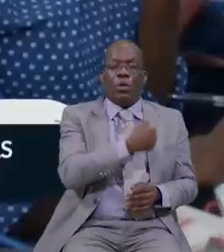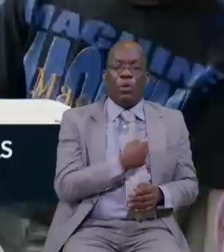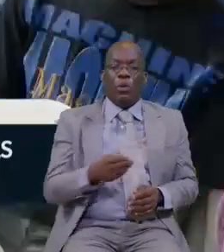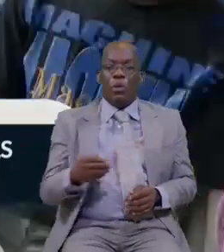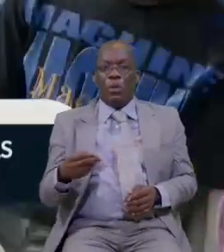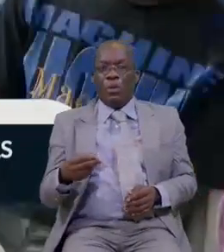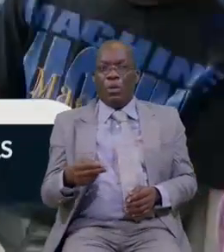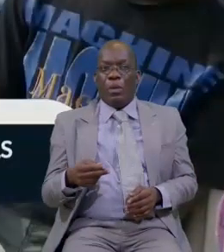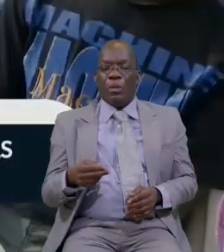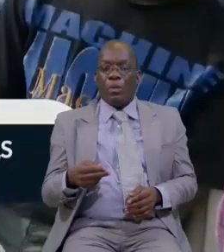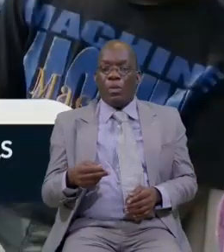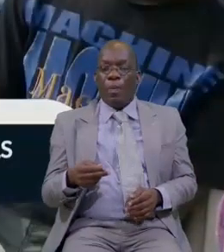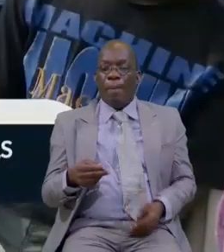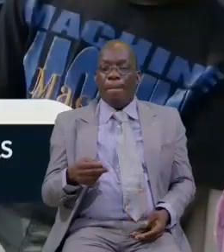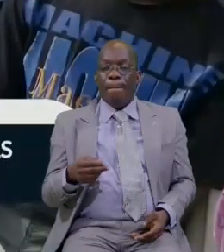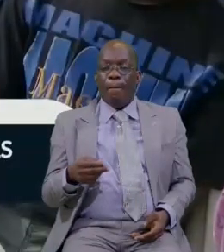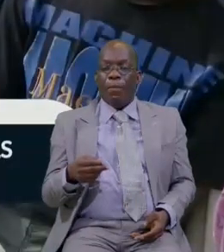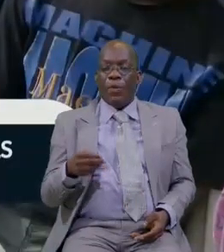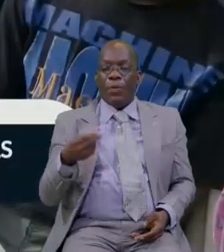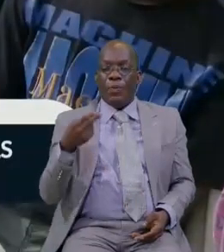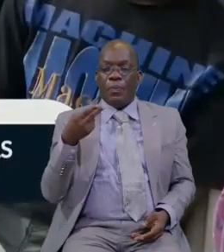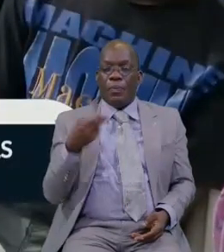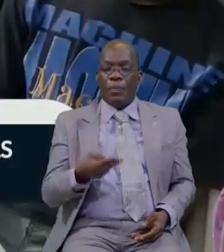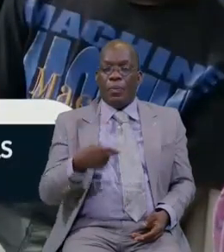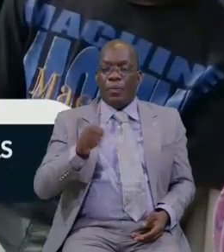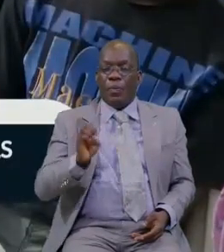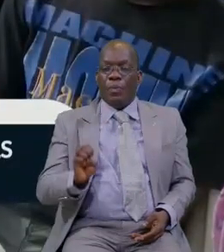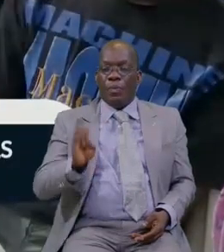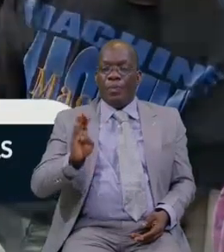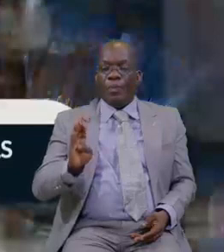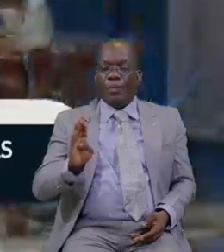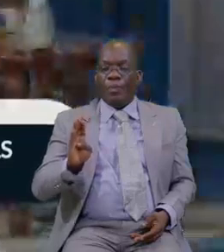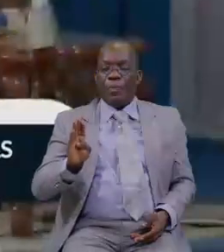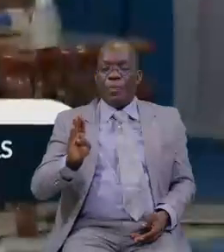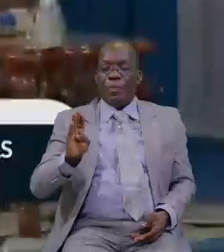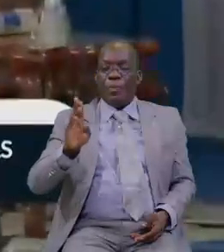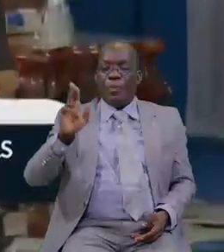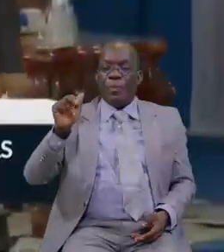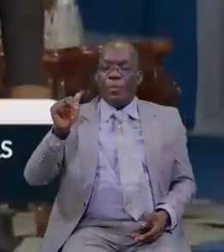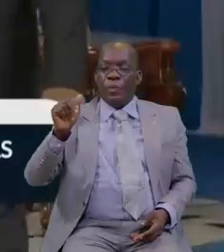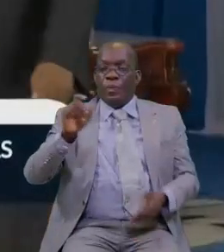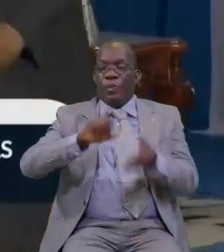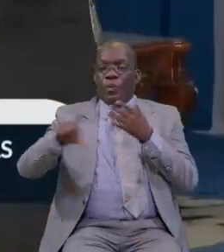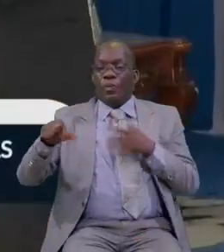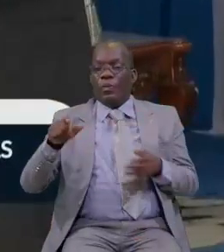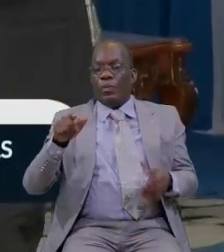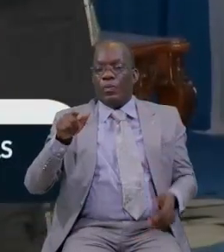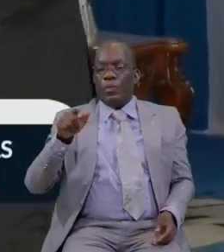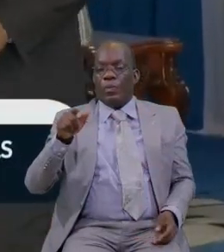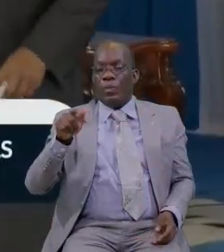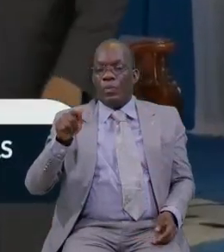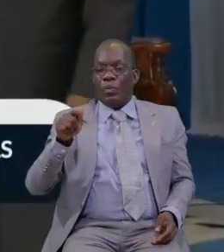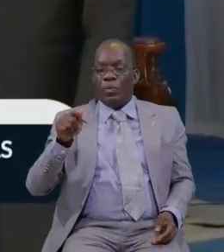Hebrews chapter 13, reading from verse 20. In Hebrews chapter 13, verse 20, it tells